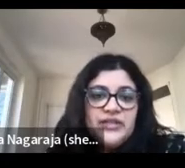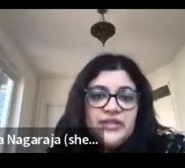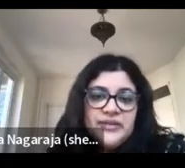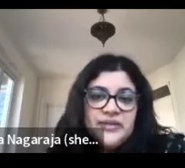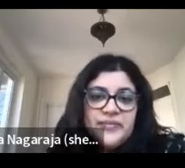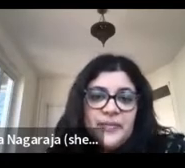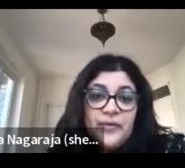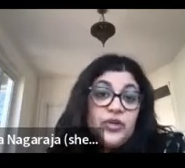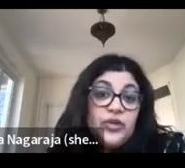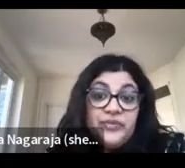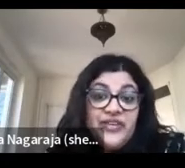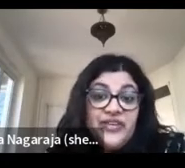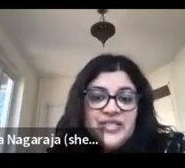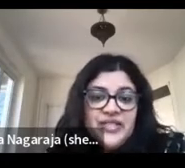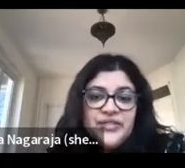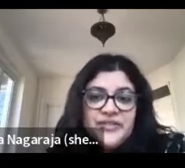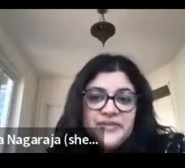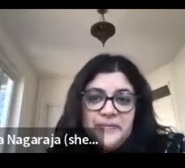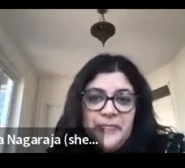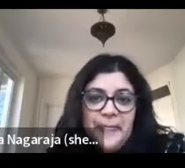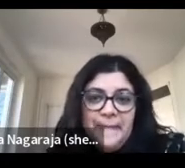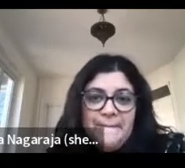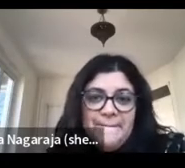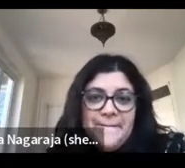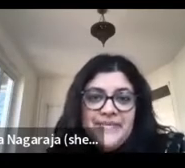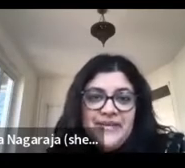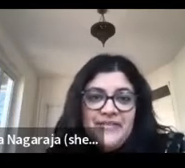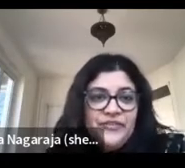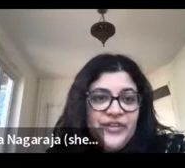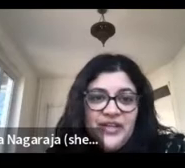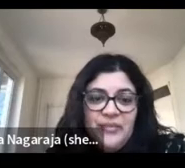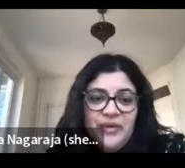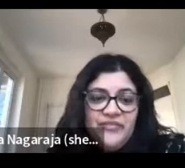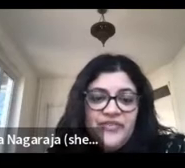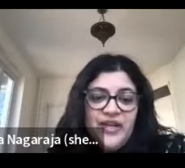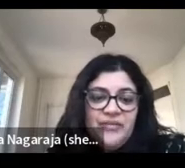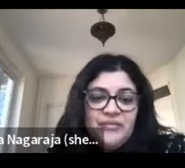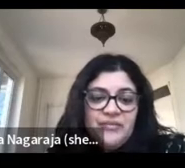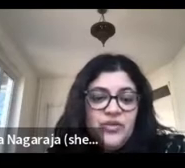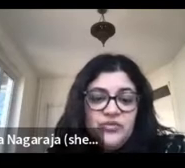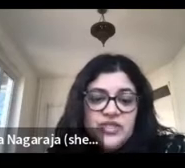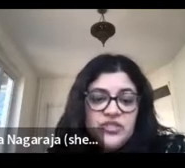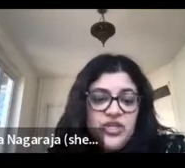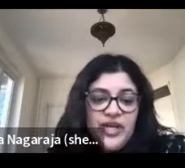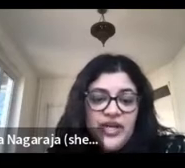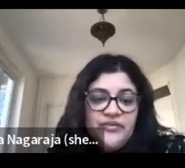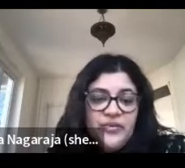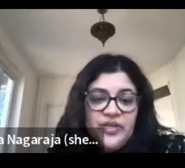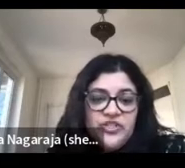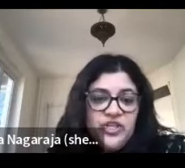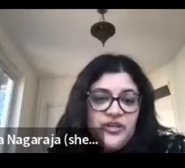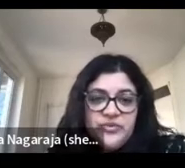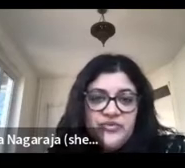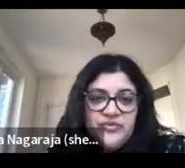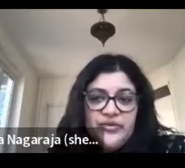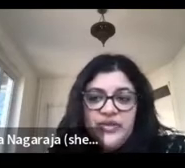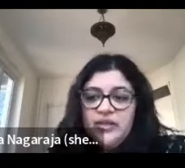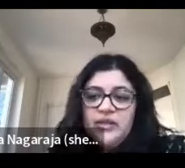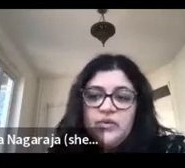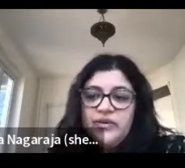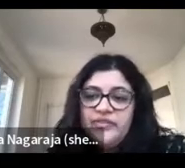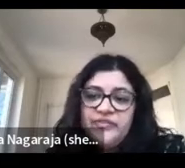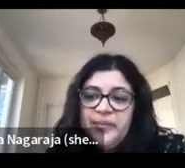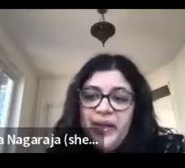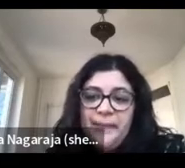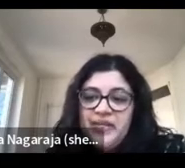volunteer or a group of volunteers? Feel free to come off mute to share if you want to share sort of what you're